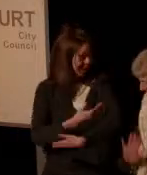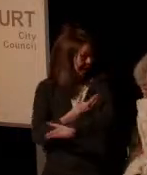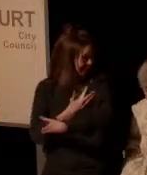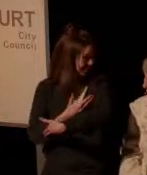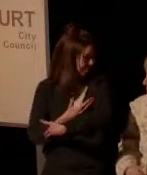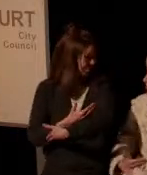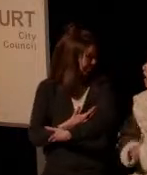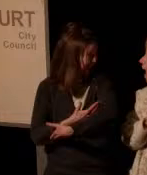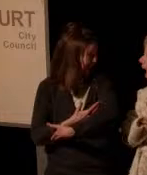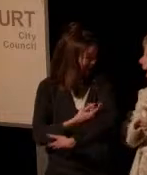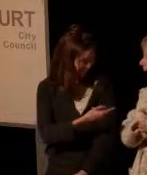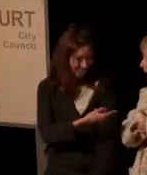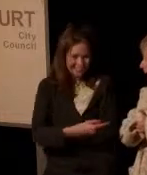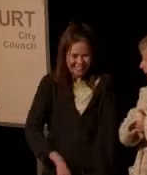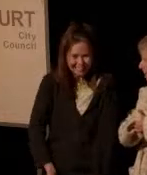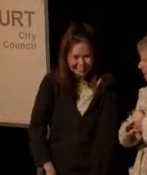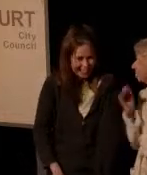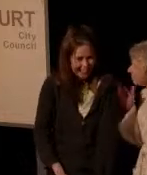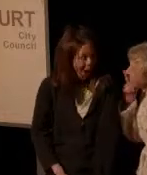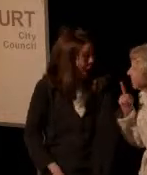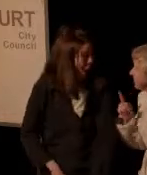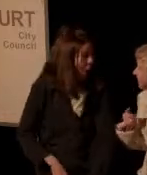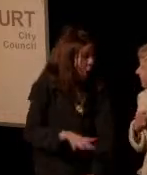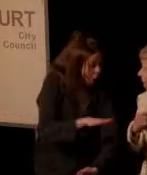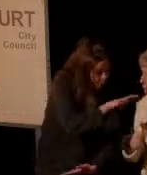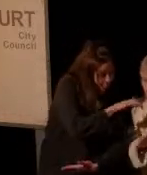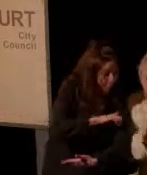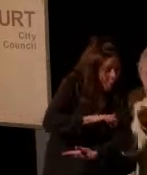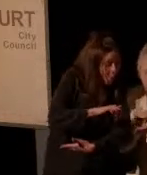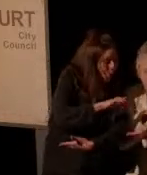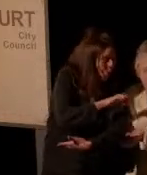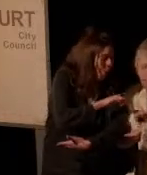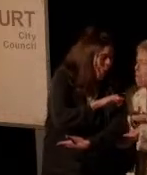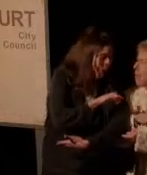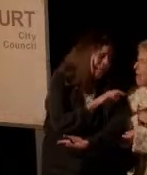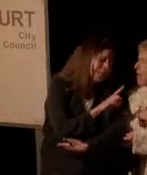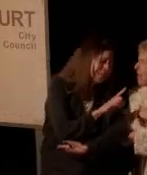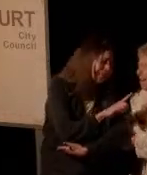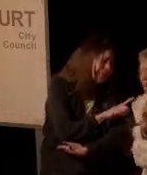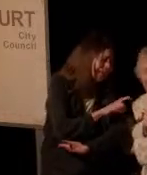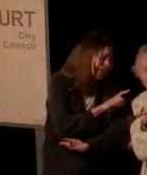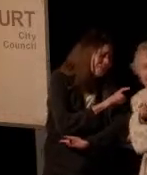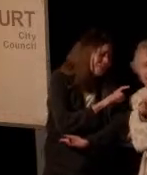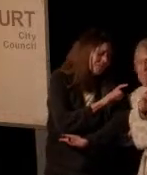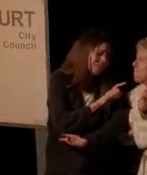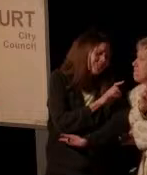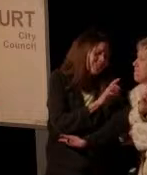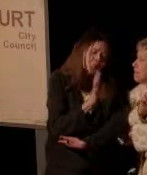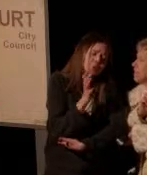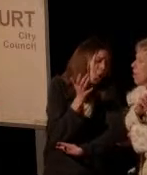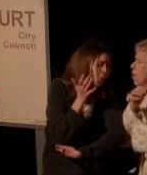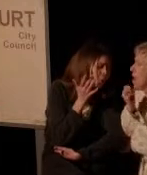Oh, you can have this as an earring. What the? Oh gosh, it's connected. What's that?